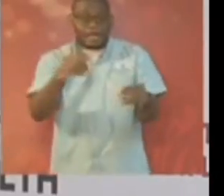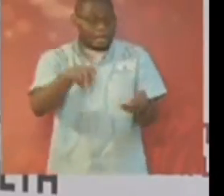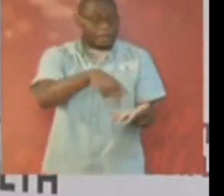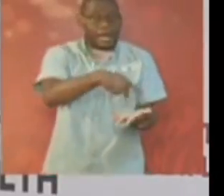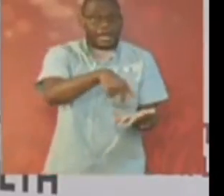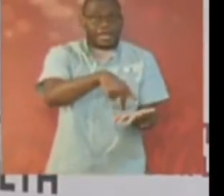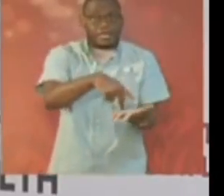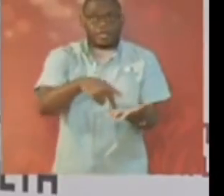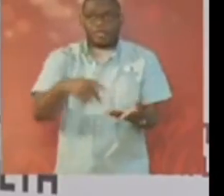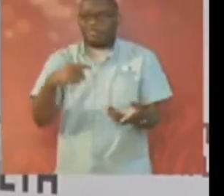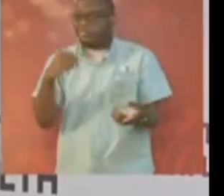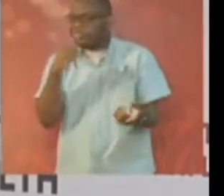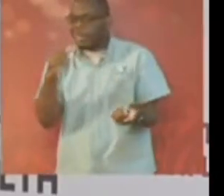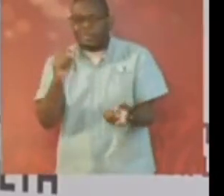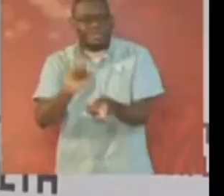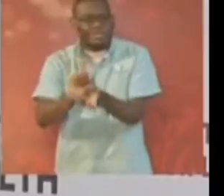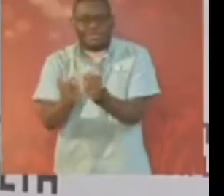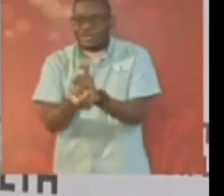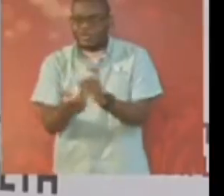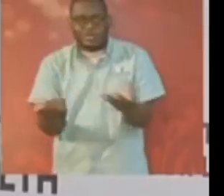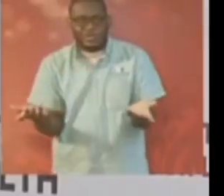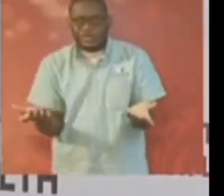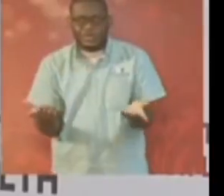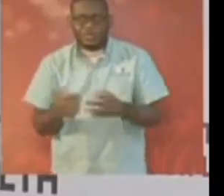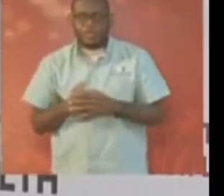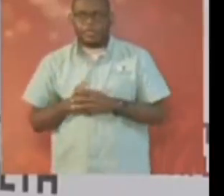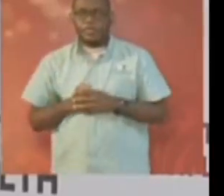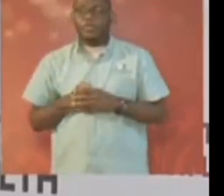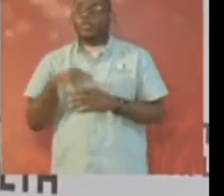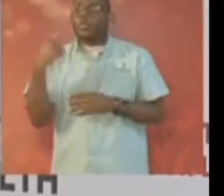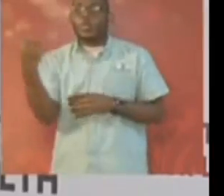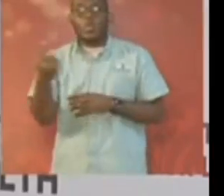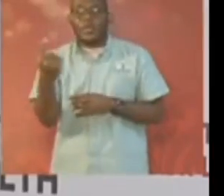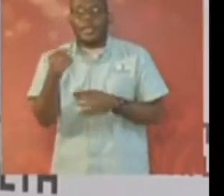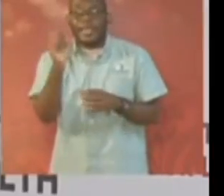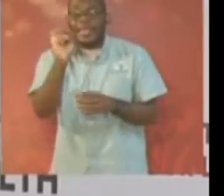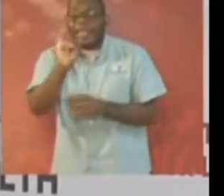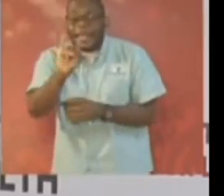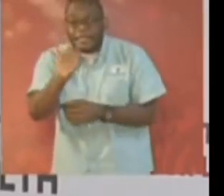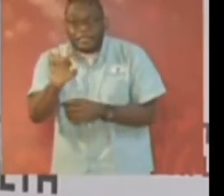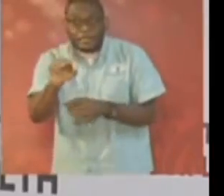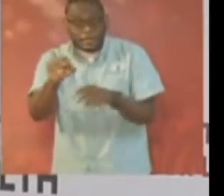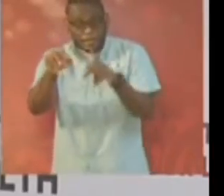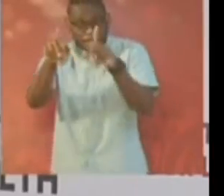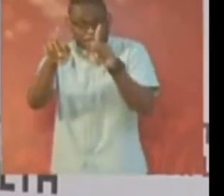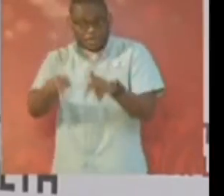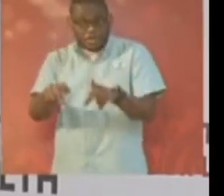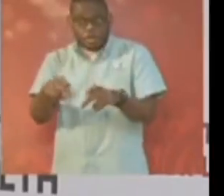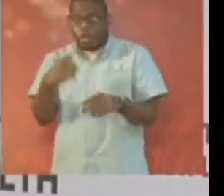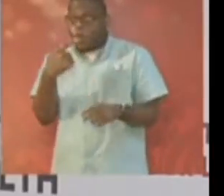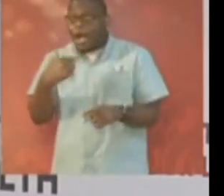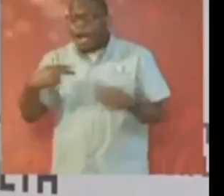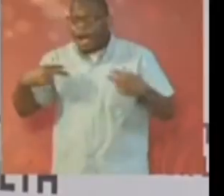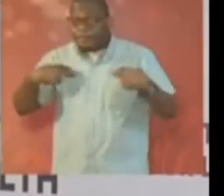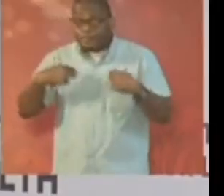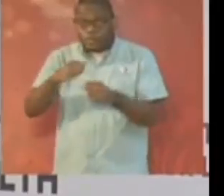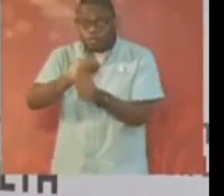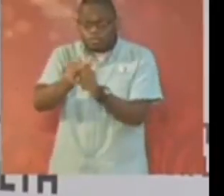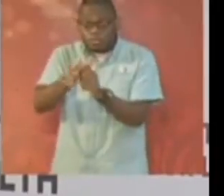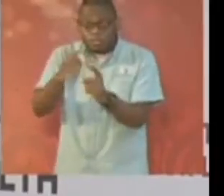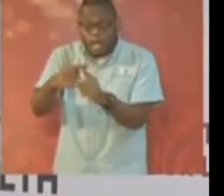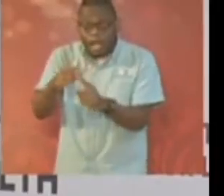an actual case of a positive, we cannot then initiate what you would call